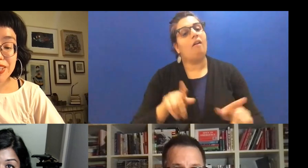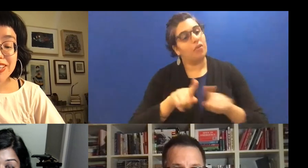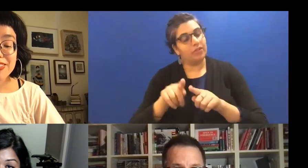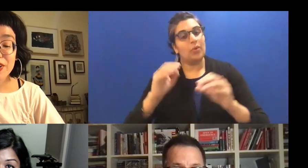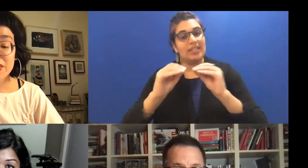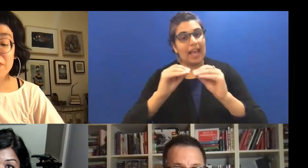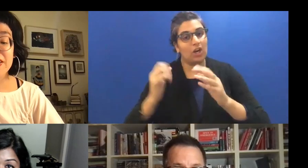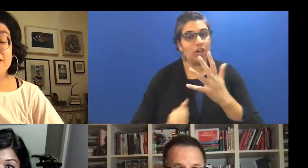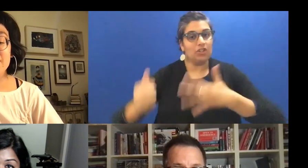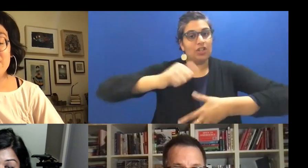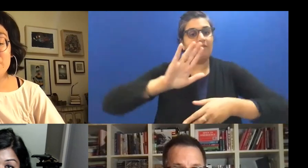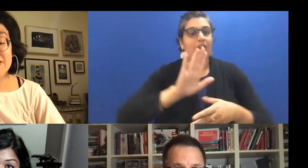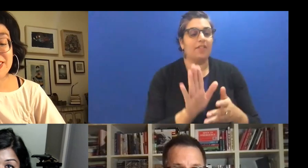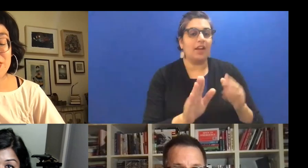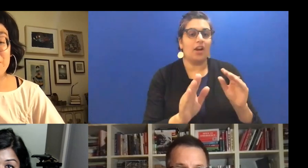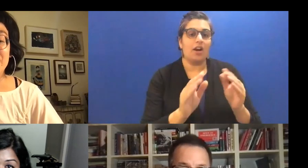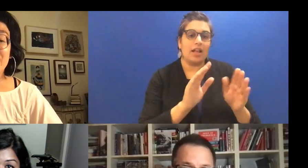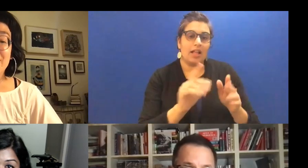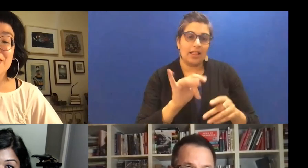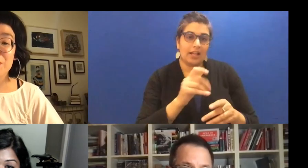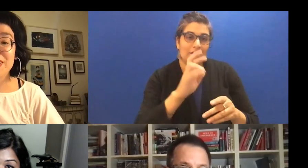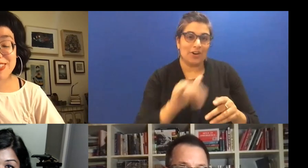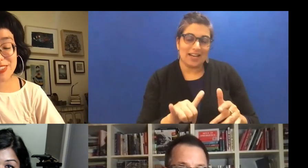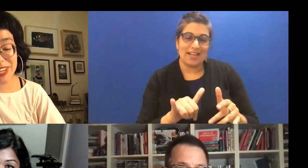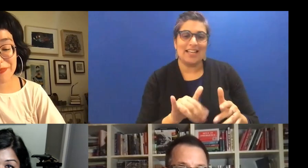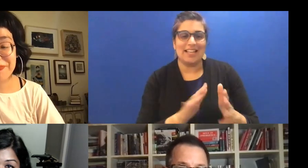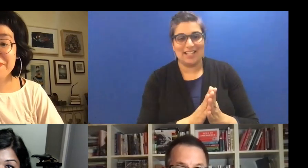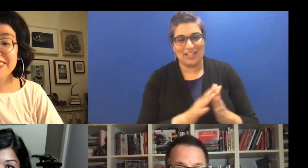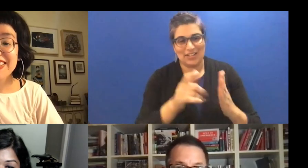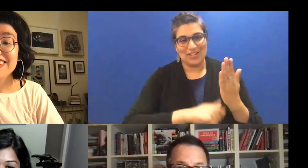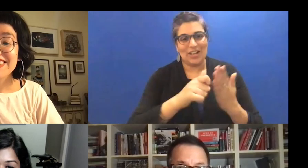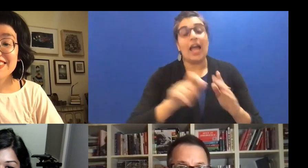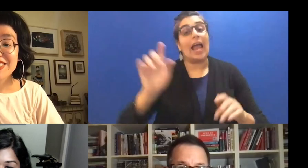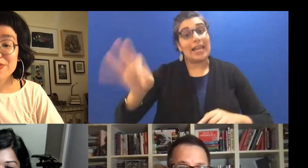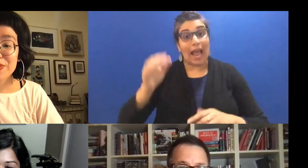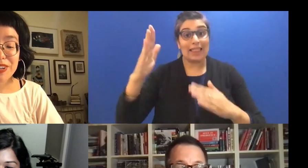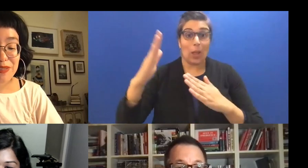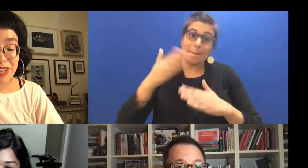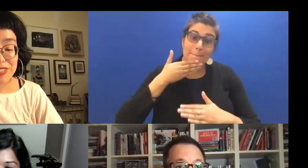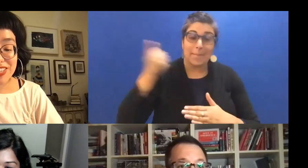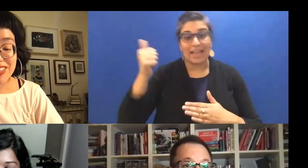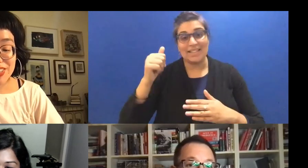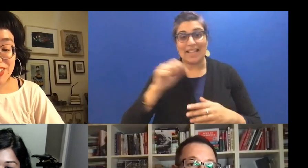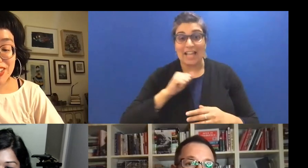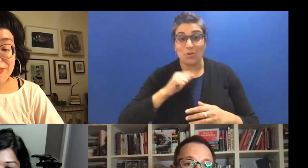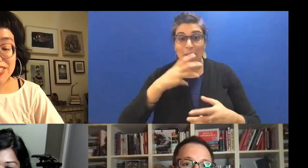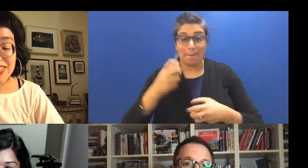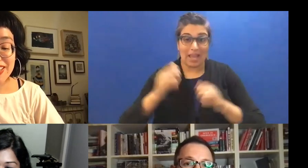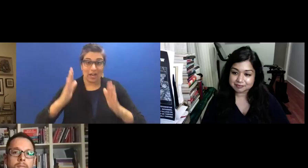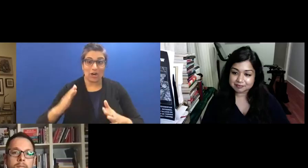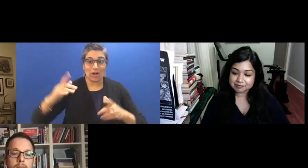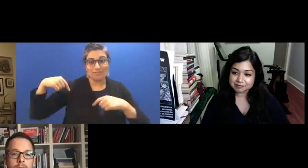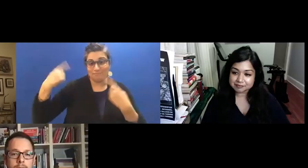journal. He is currently ranked as the 9th best ice cream maker in human history. Snigdha Sur co-founded The Juggernaut,